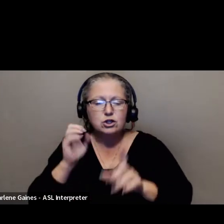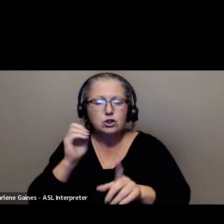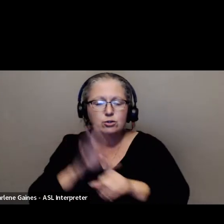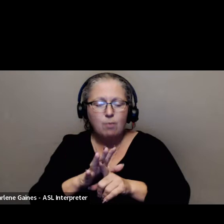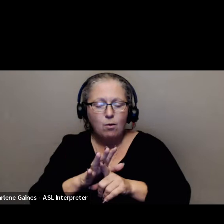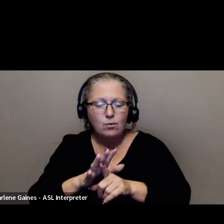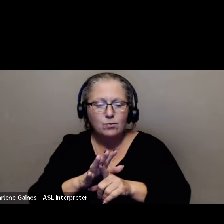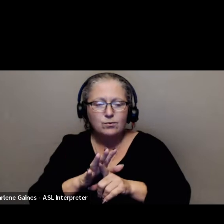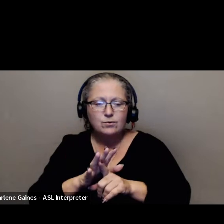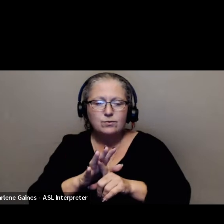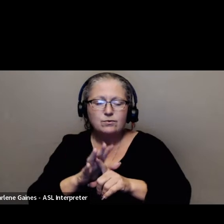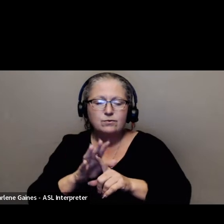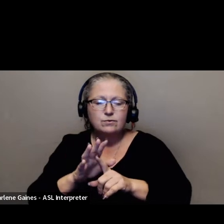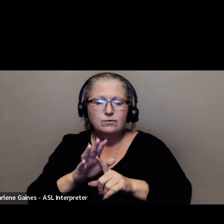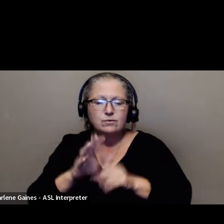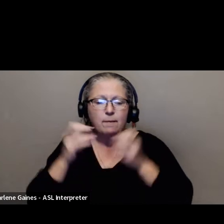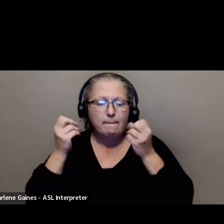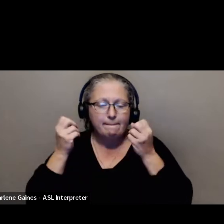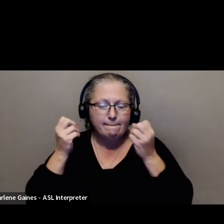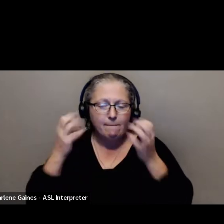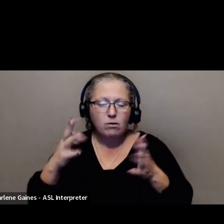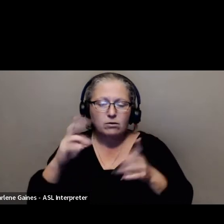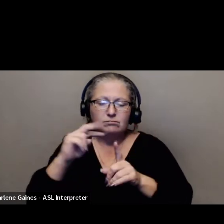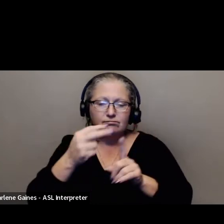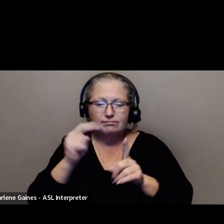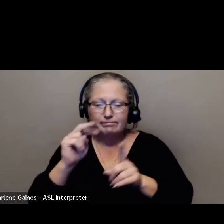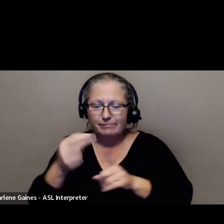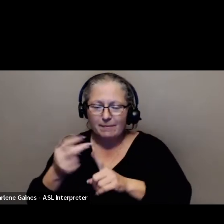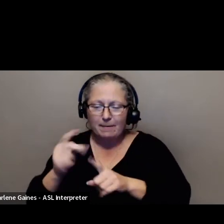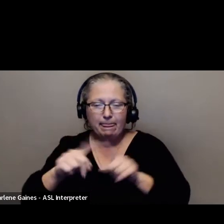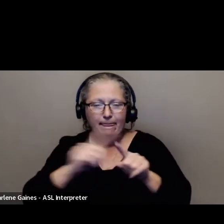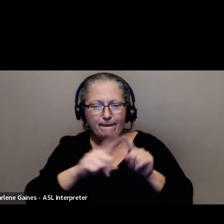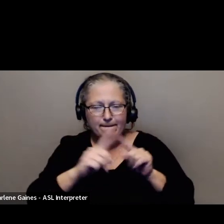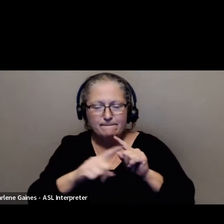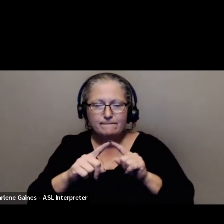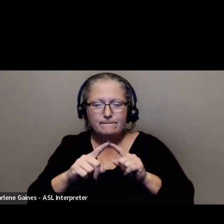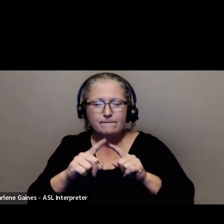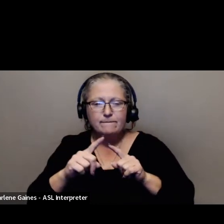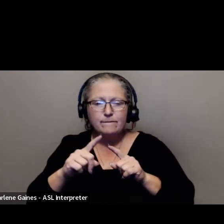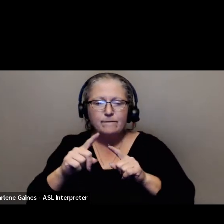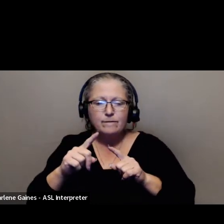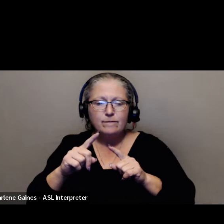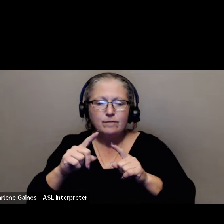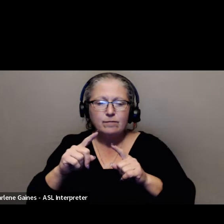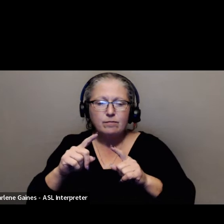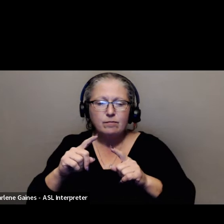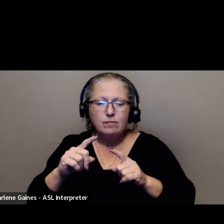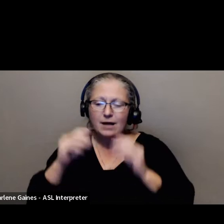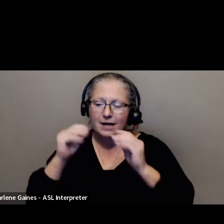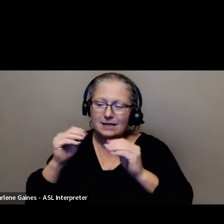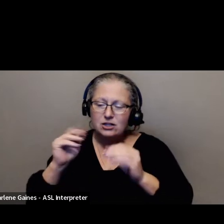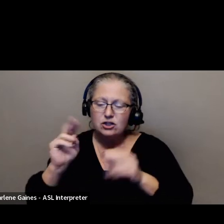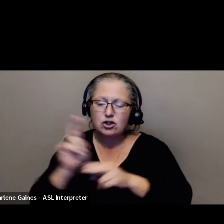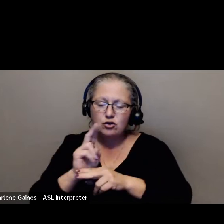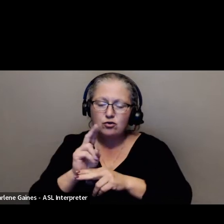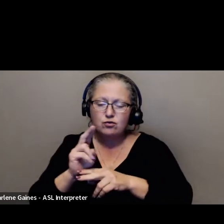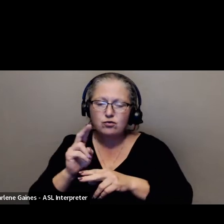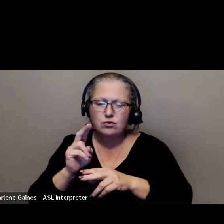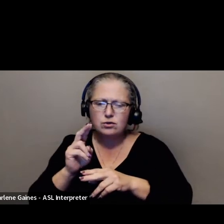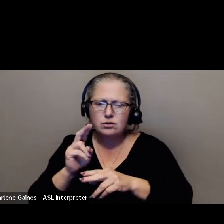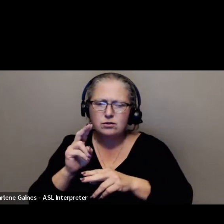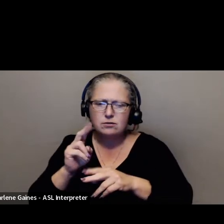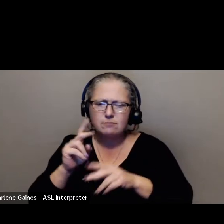exposed to multiple perspectives and where they are taught to use critical thinking based